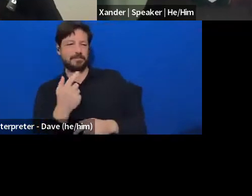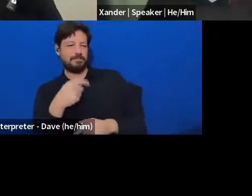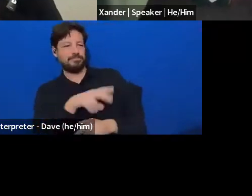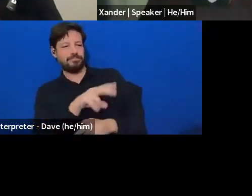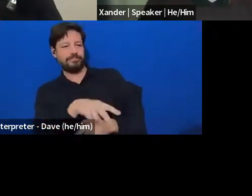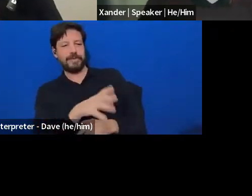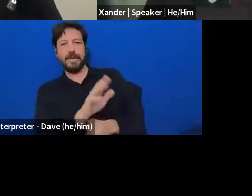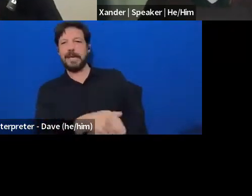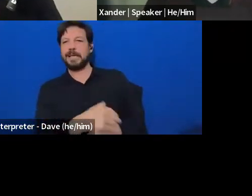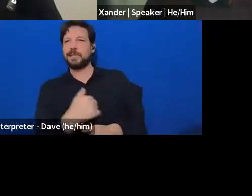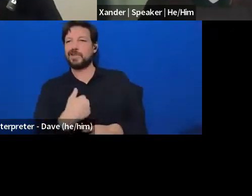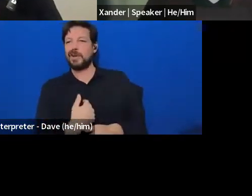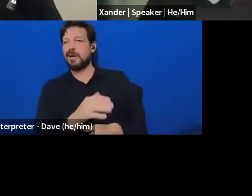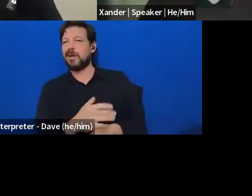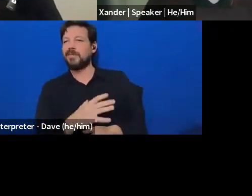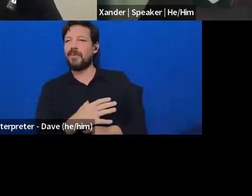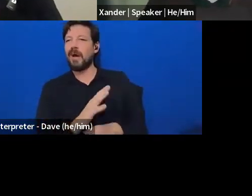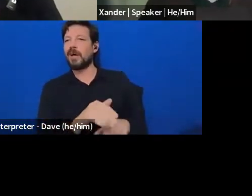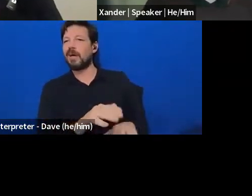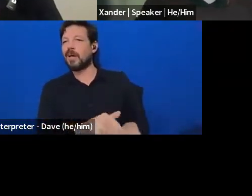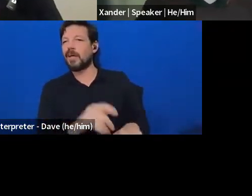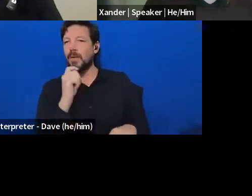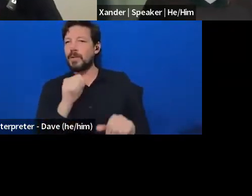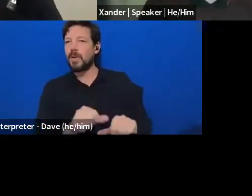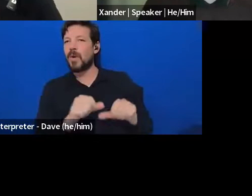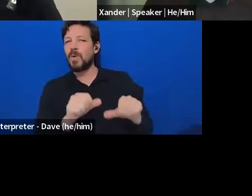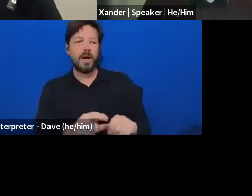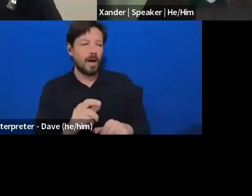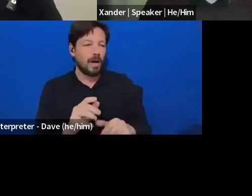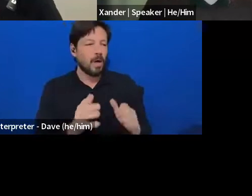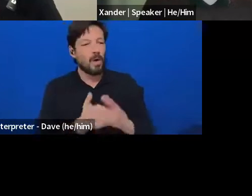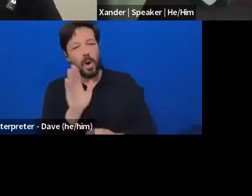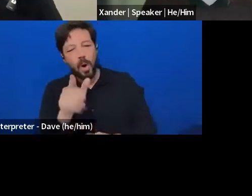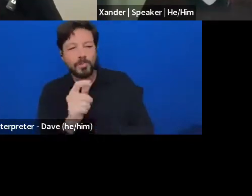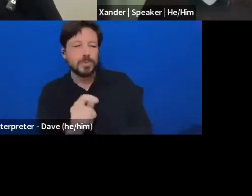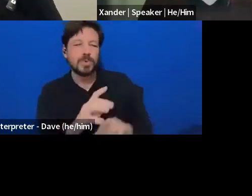you're tired, that's all right, just you'll be fine, it's almost home time.